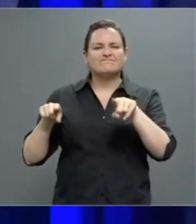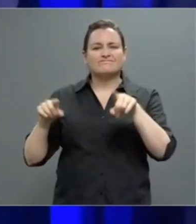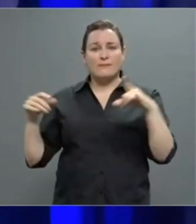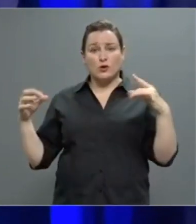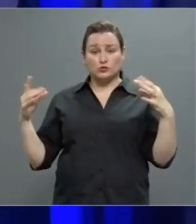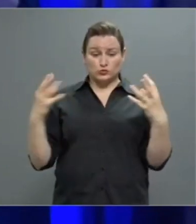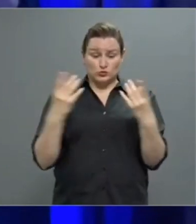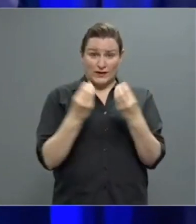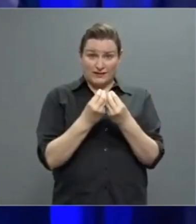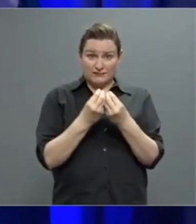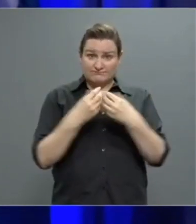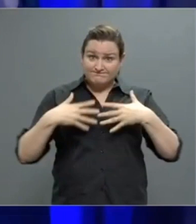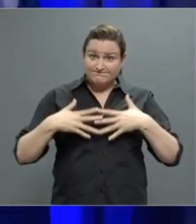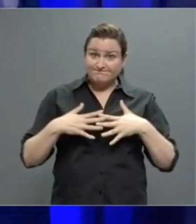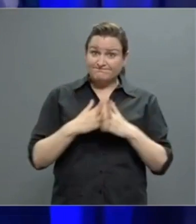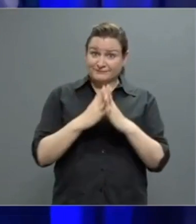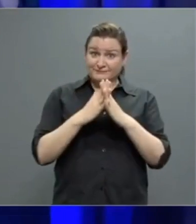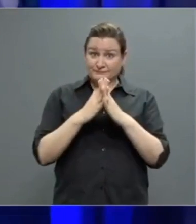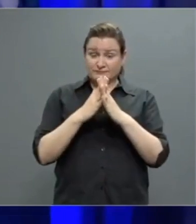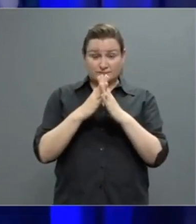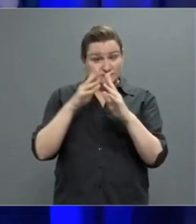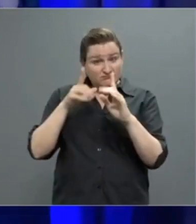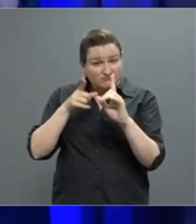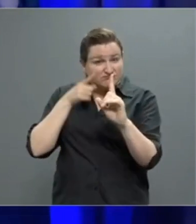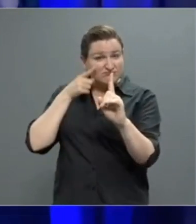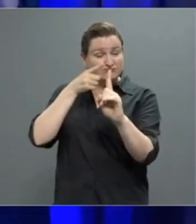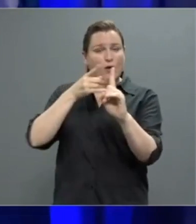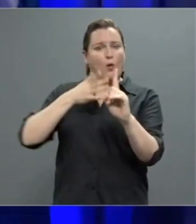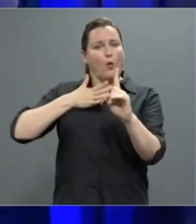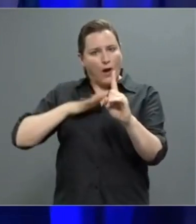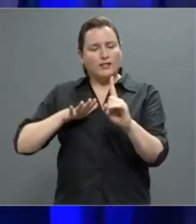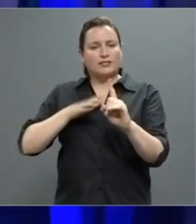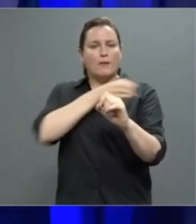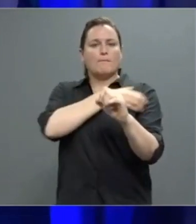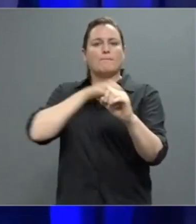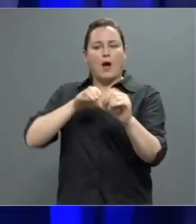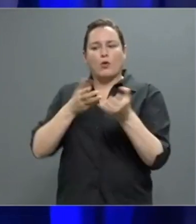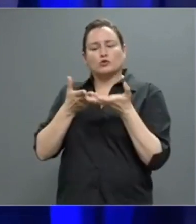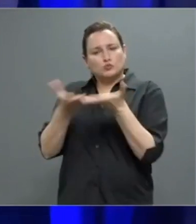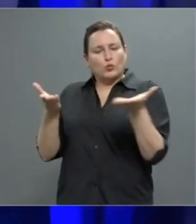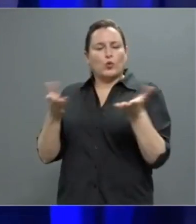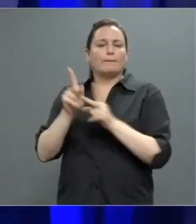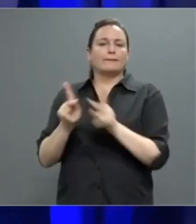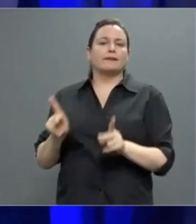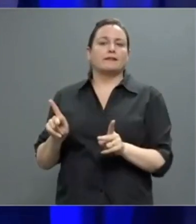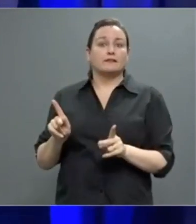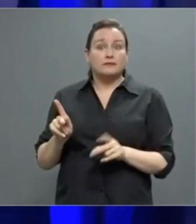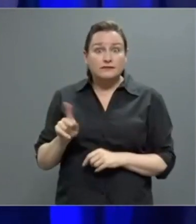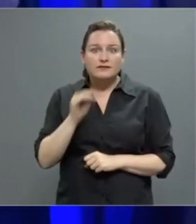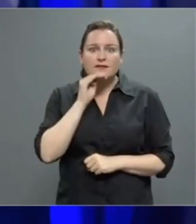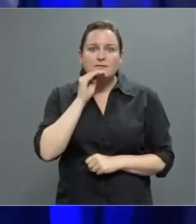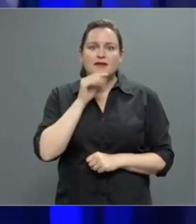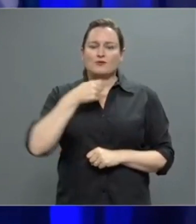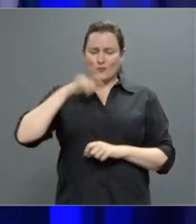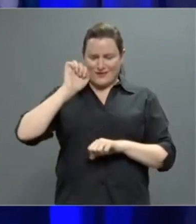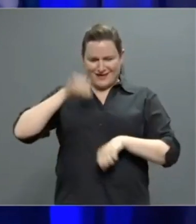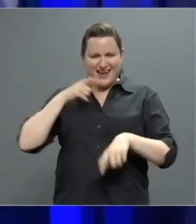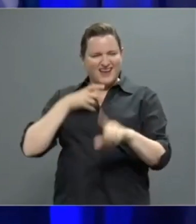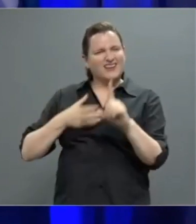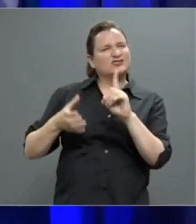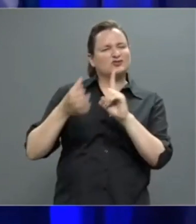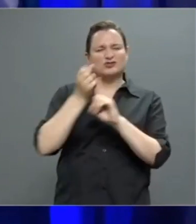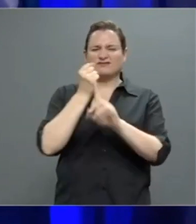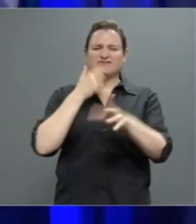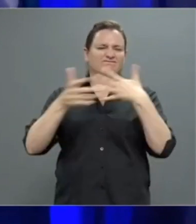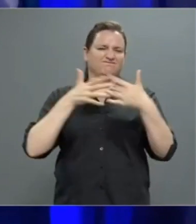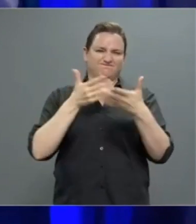differences to unite in the quest for people power, there is no limit to what we can achieve as a nation.